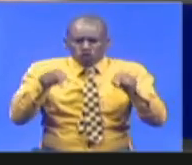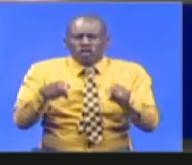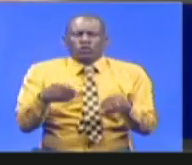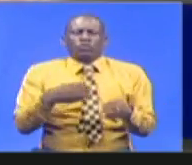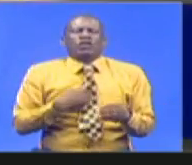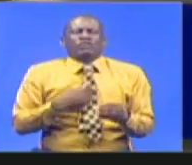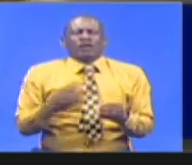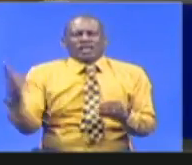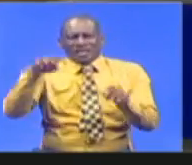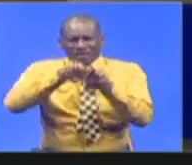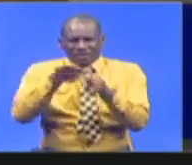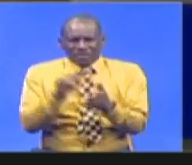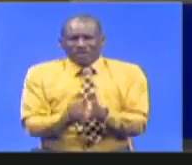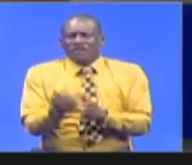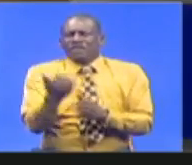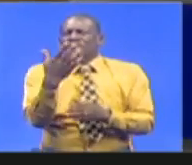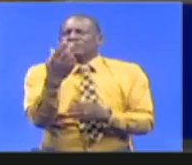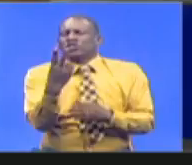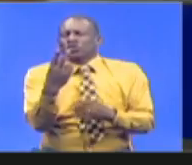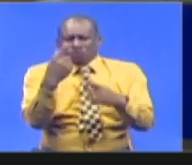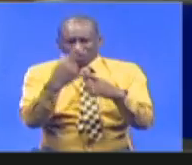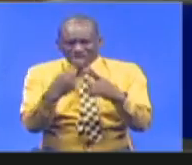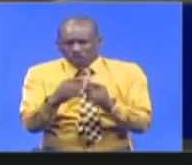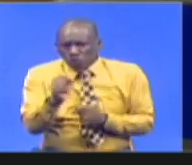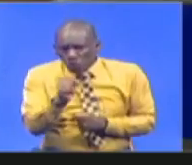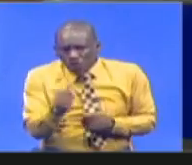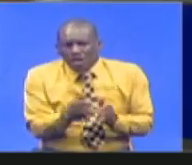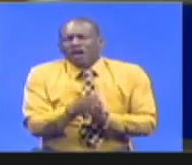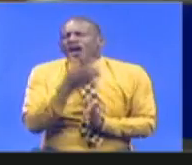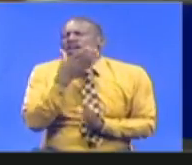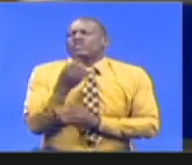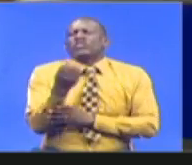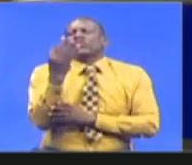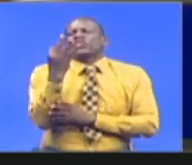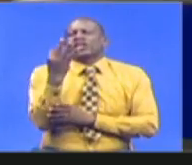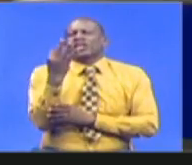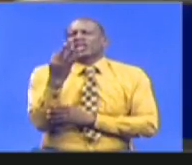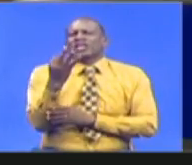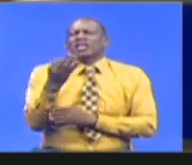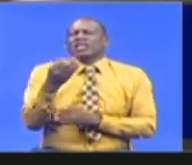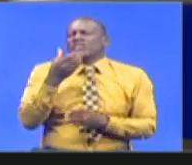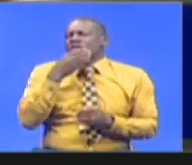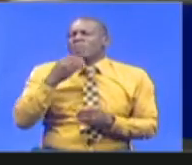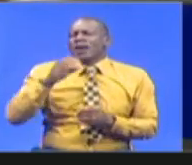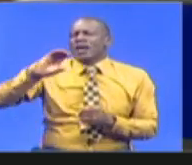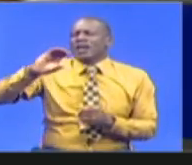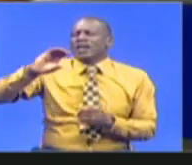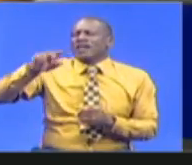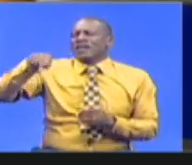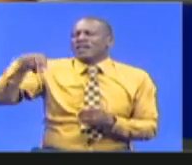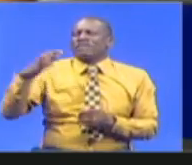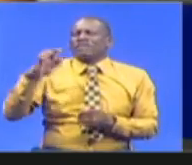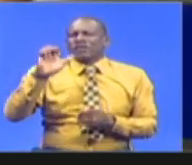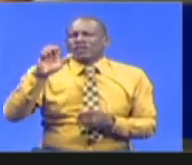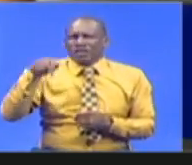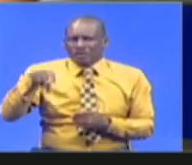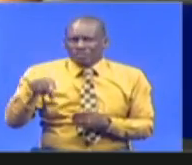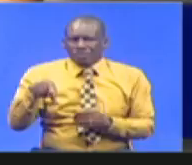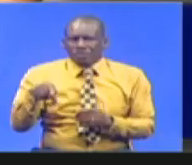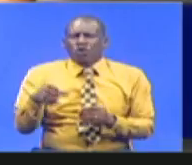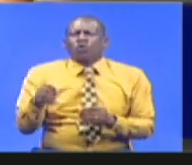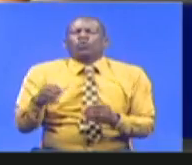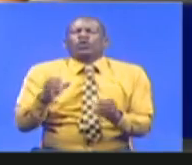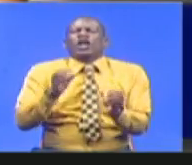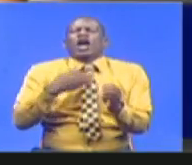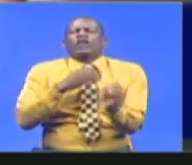day. At 52 years of age and a father of three, Philip Chepsat took the unusual step after being out of a job